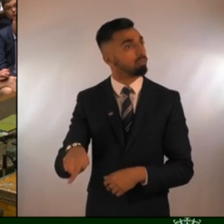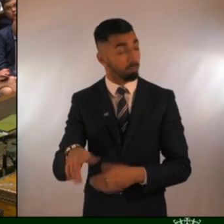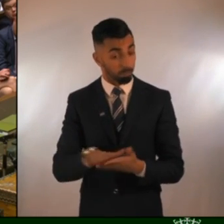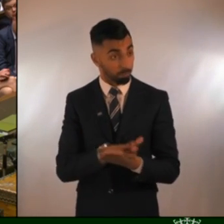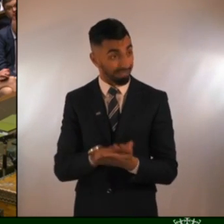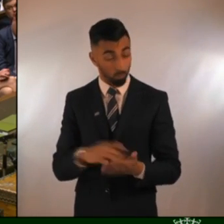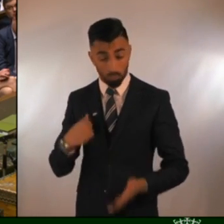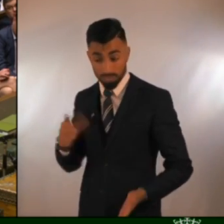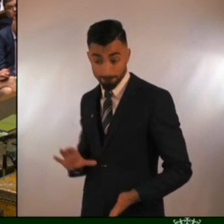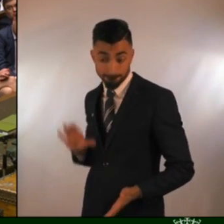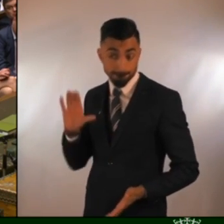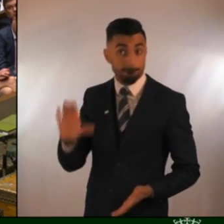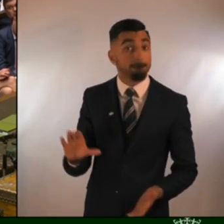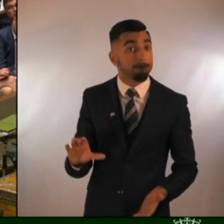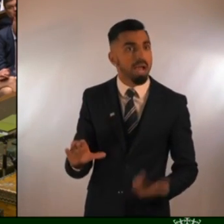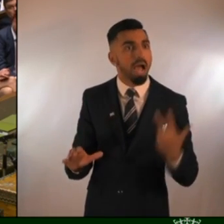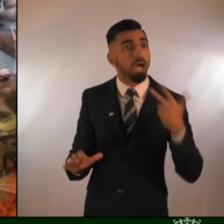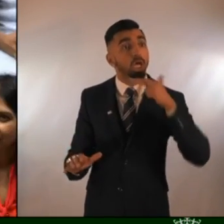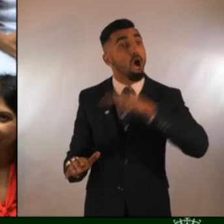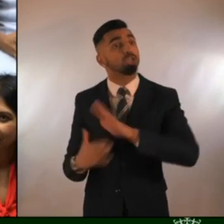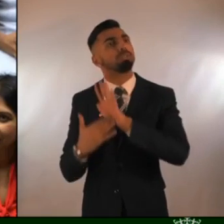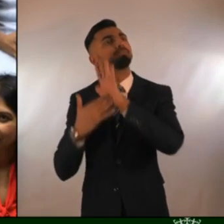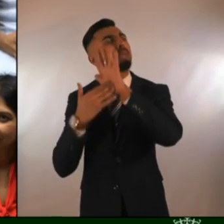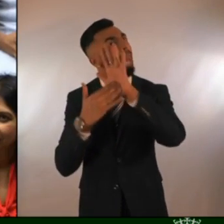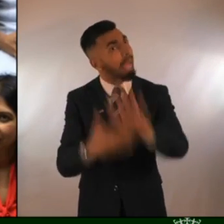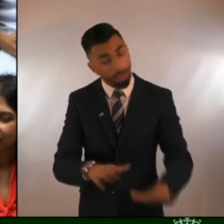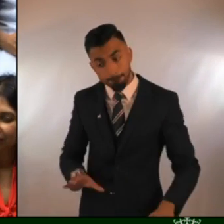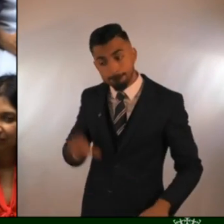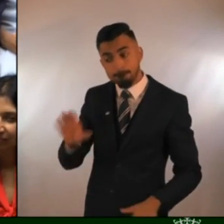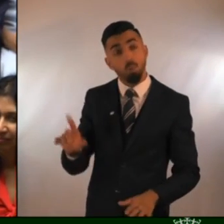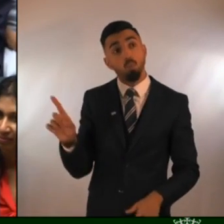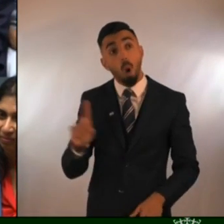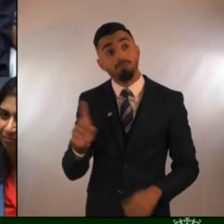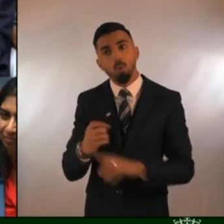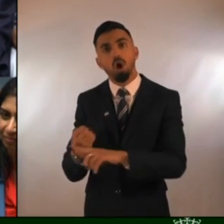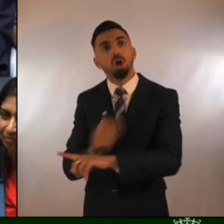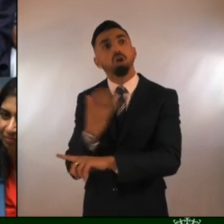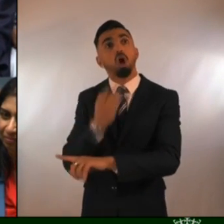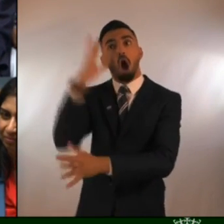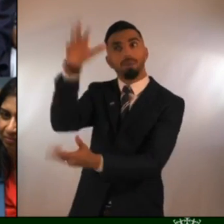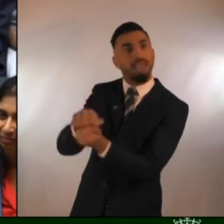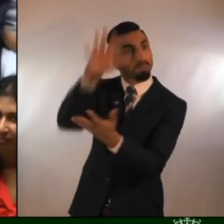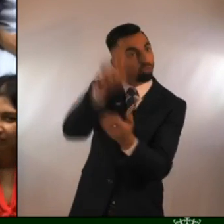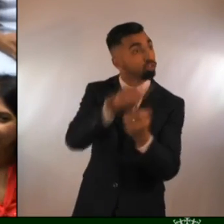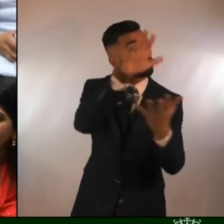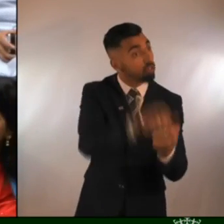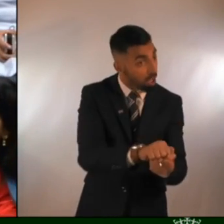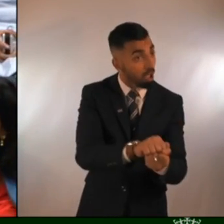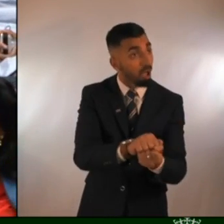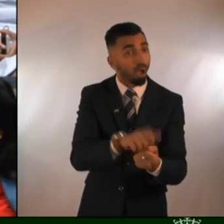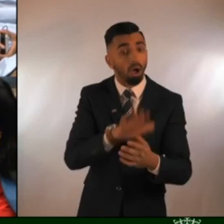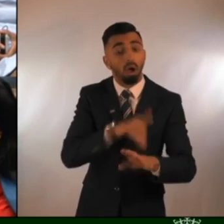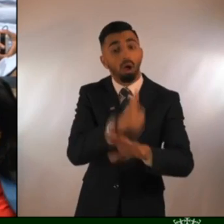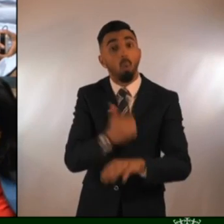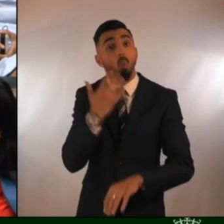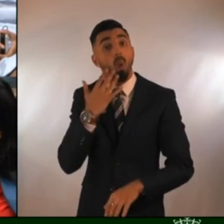£800 million to establish 2 or more new carbon capture storage clusters by 2030. Once up and